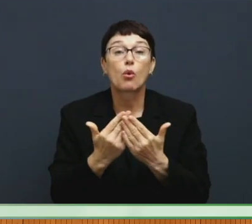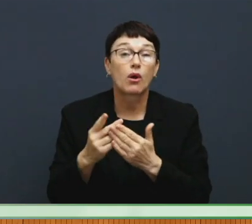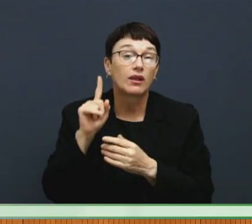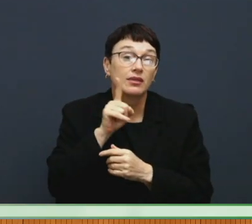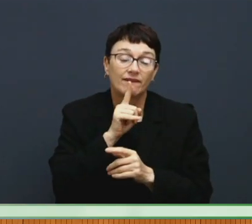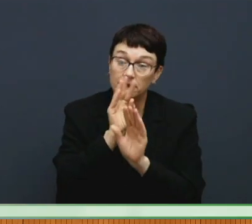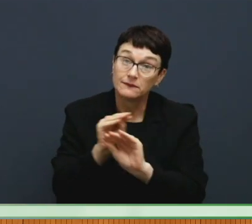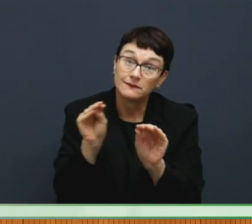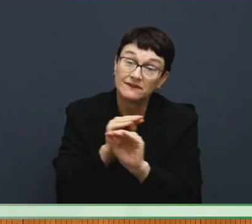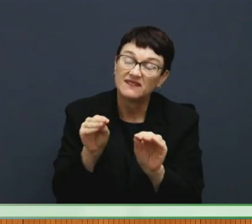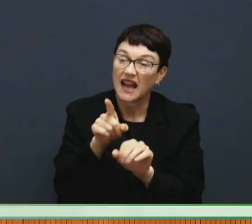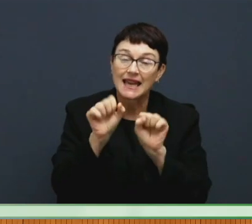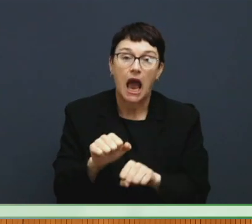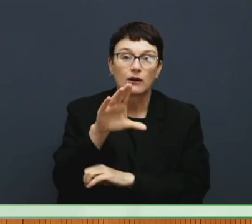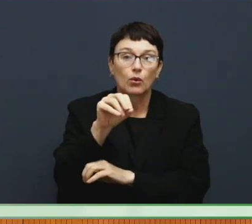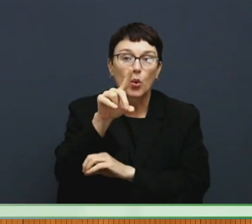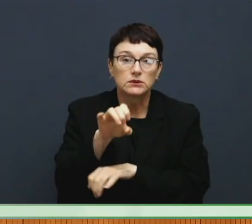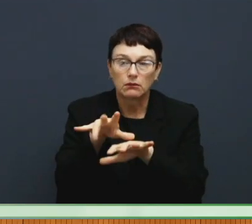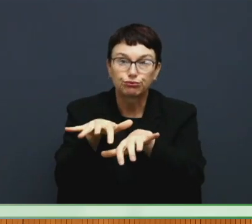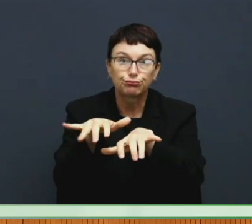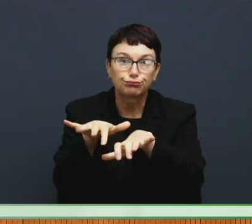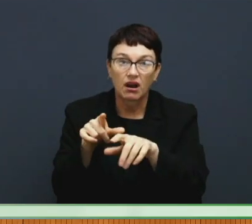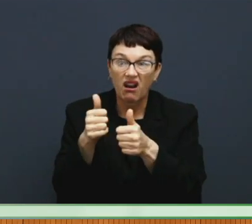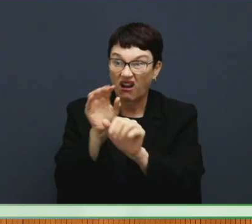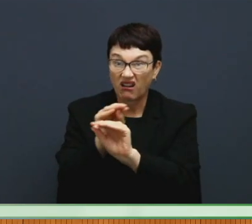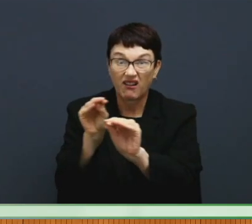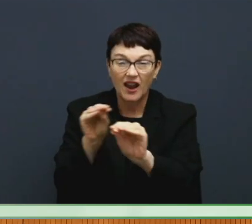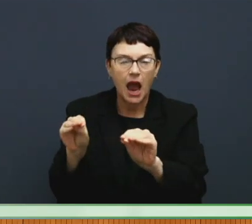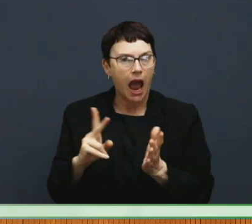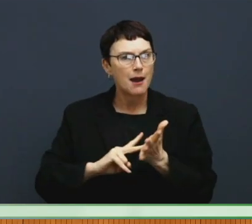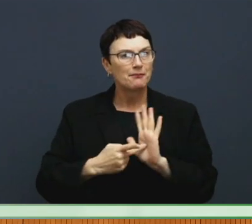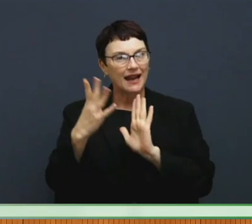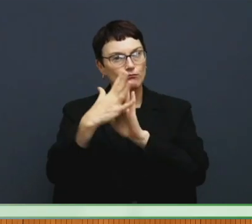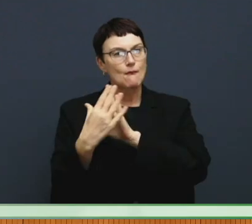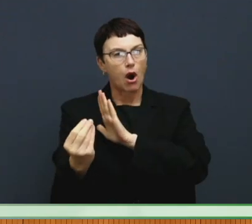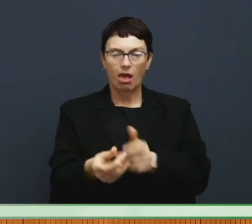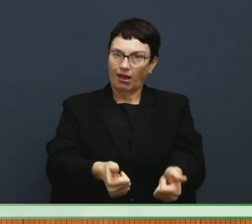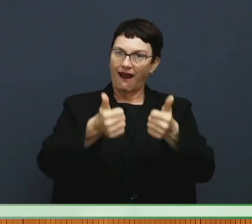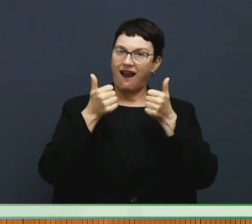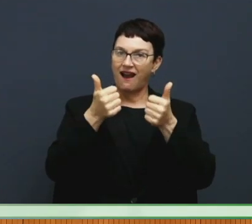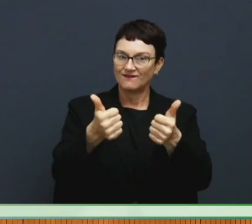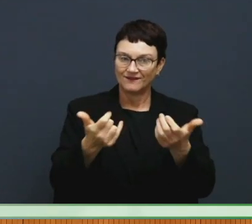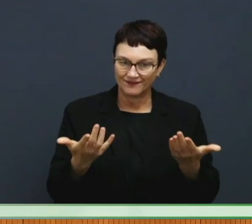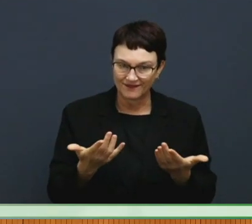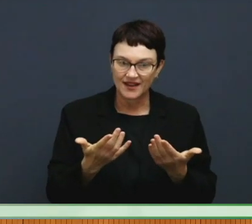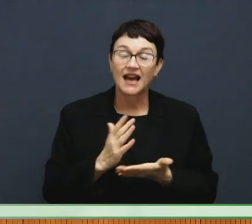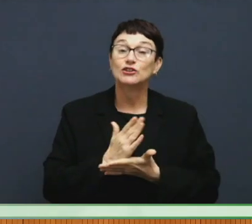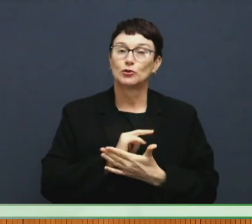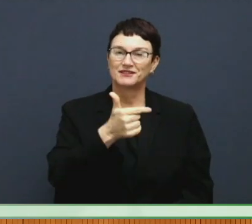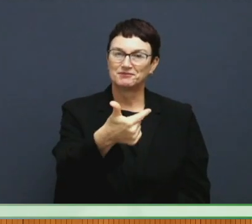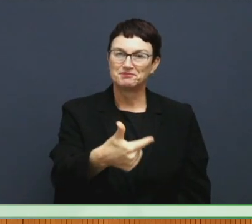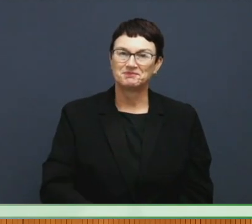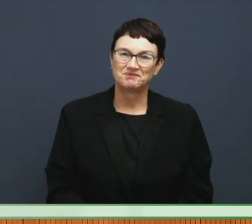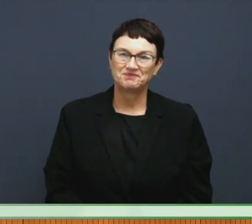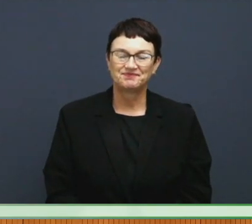these deaf youth amazing role models. And through the course, we realized that there was so much terminology in